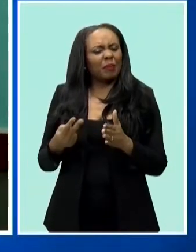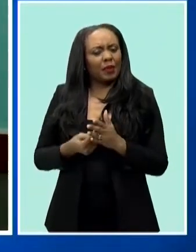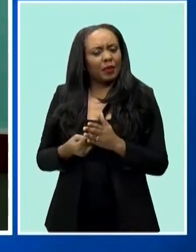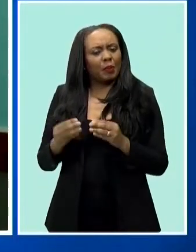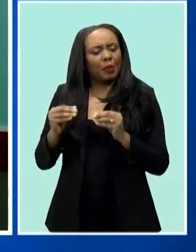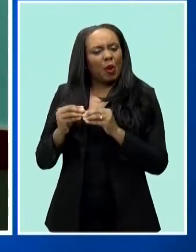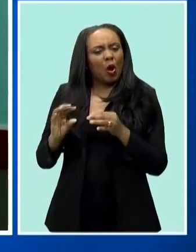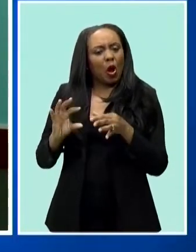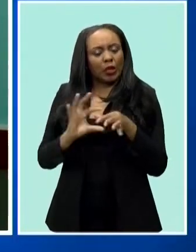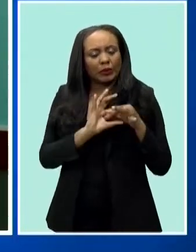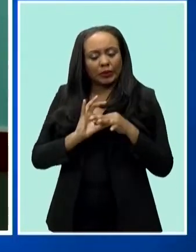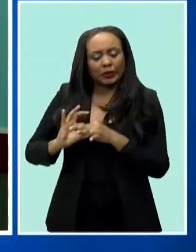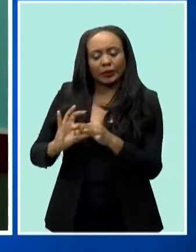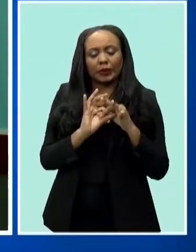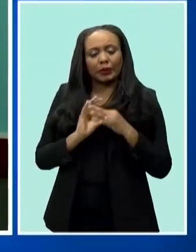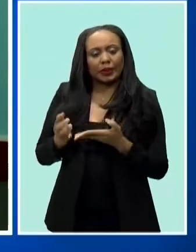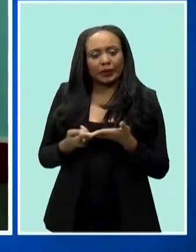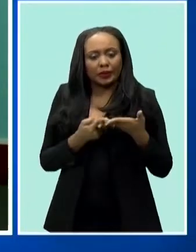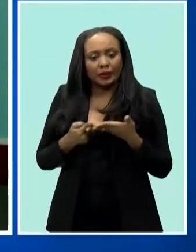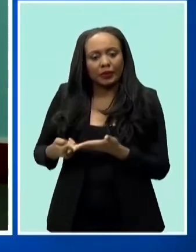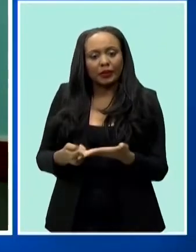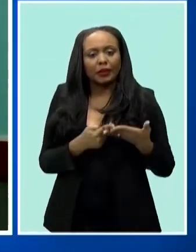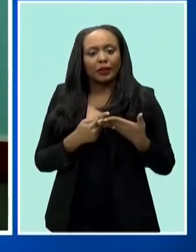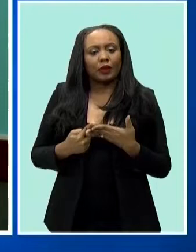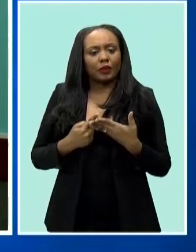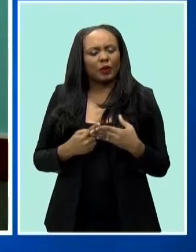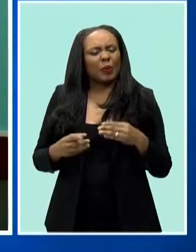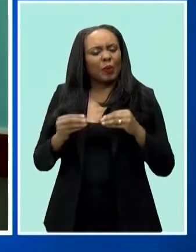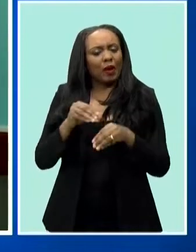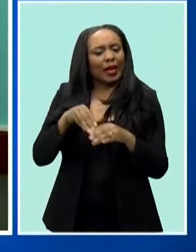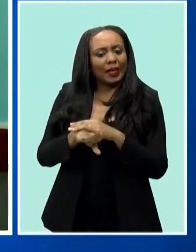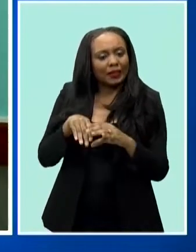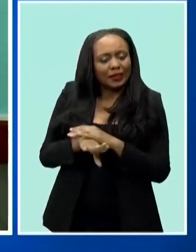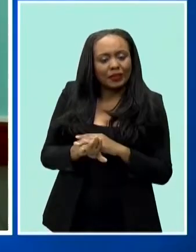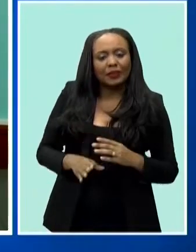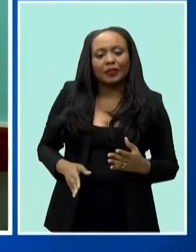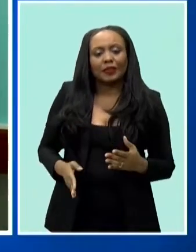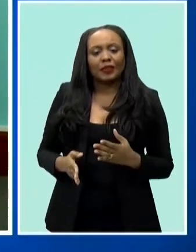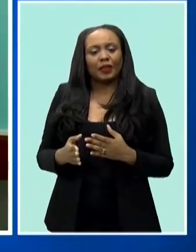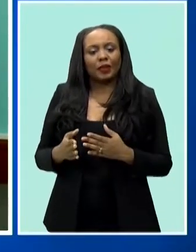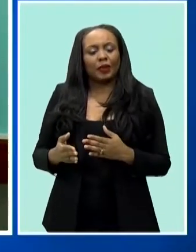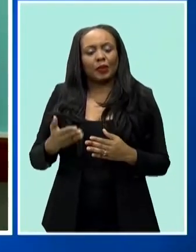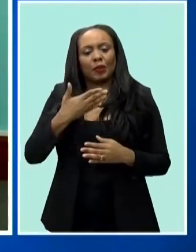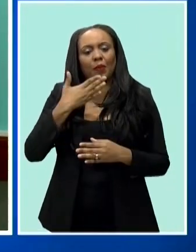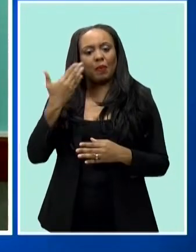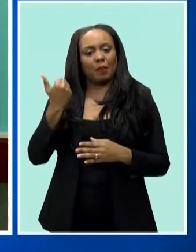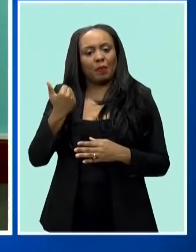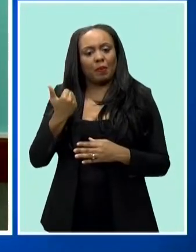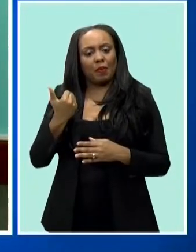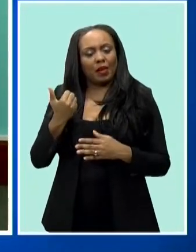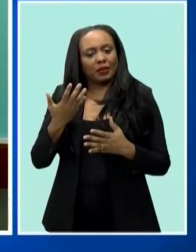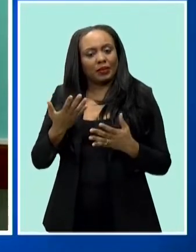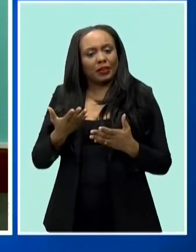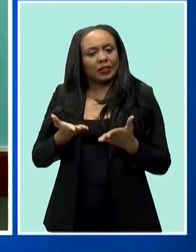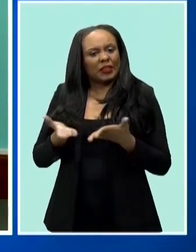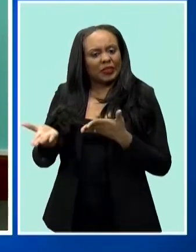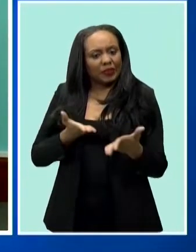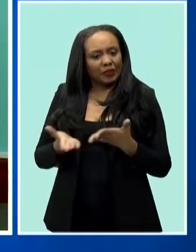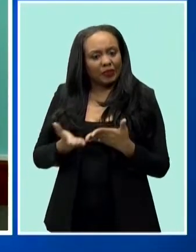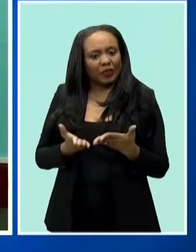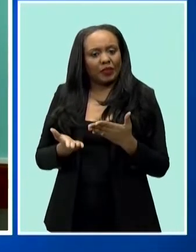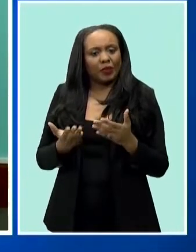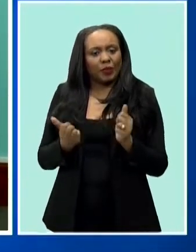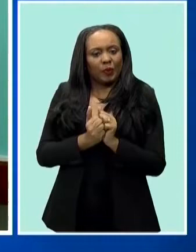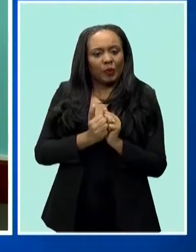closer collaboration between the parties towards achieving greater accessibility and efficiency in the public's everyday interaction with their